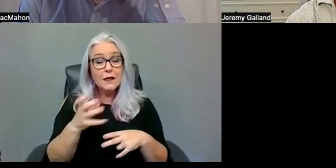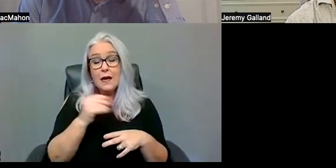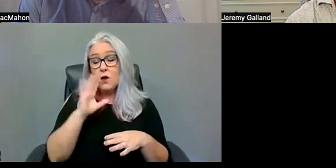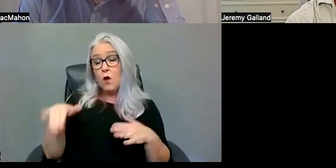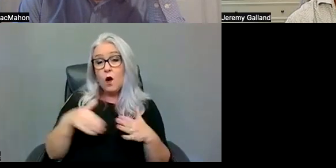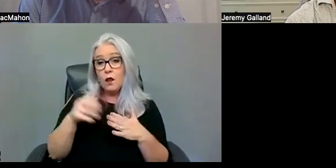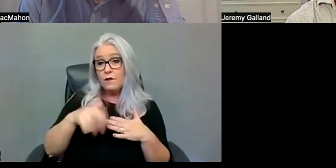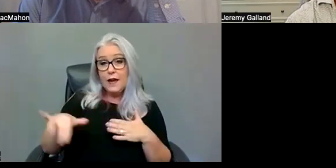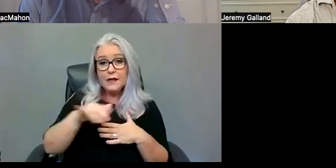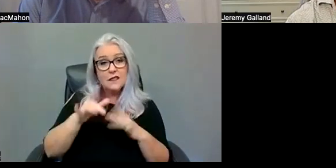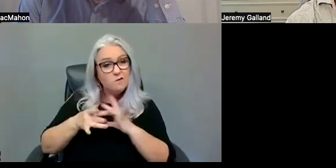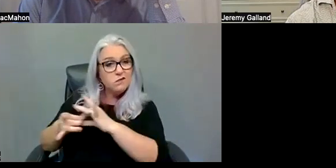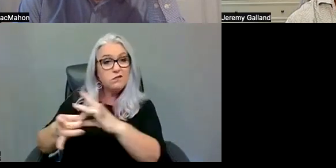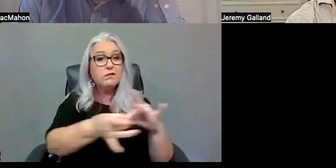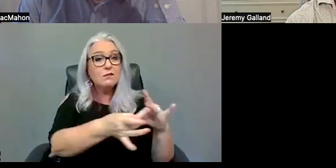is interconnected.